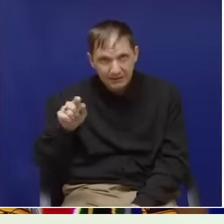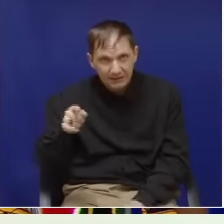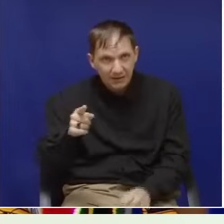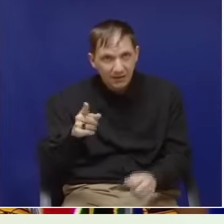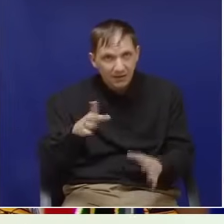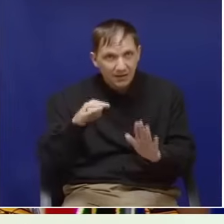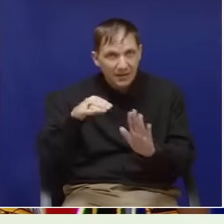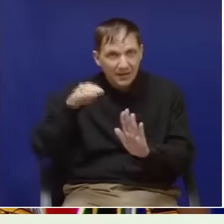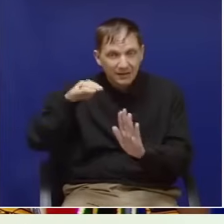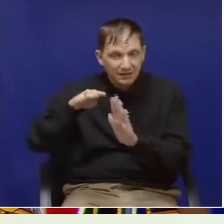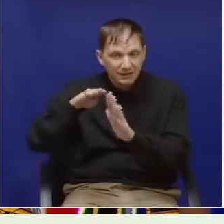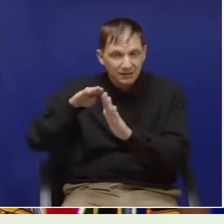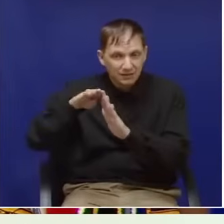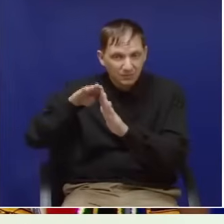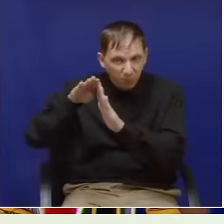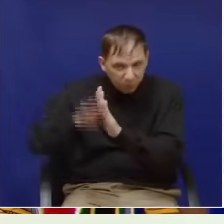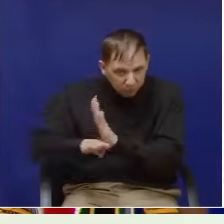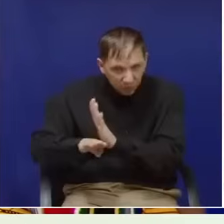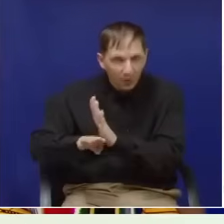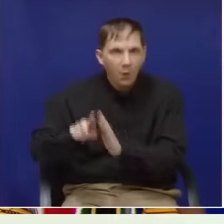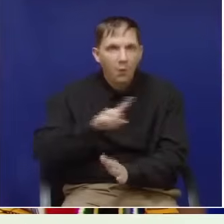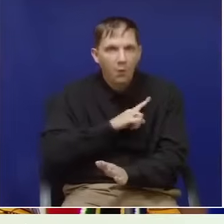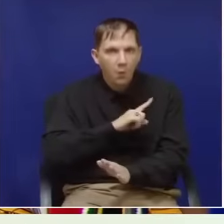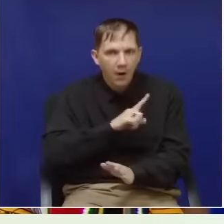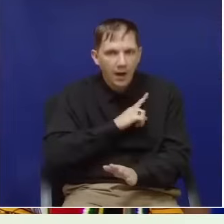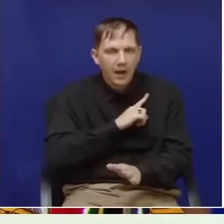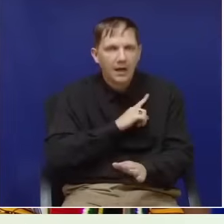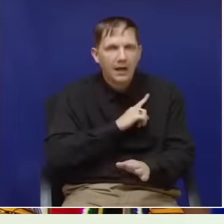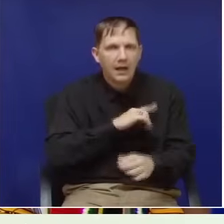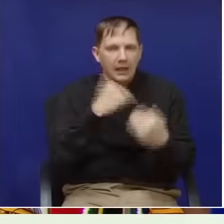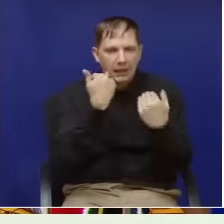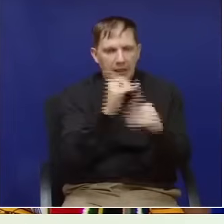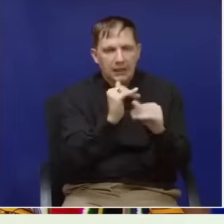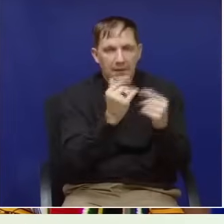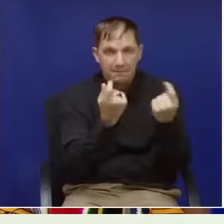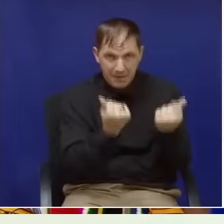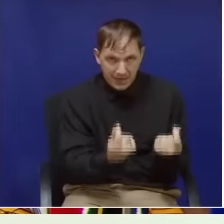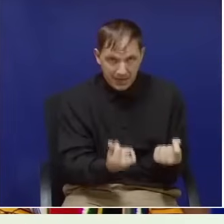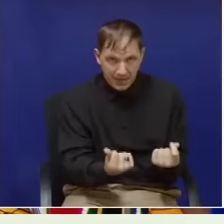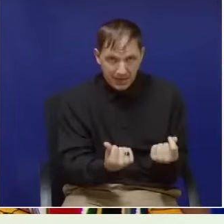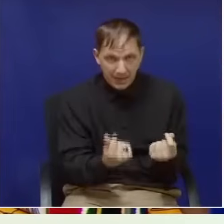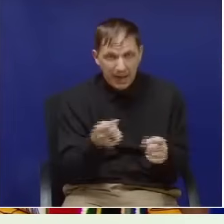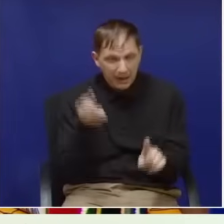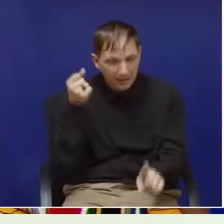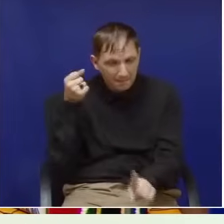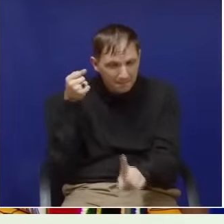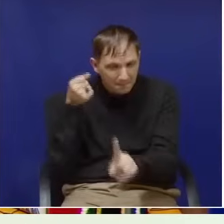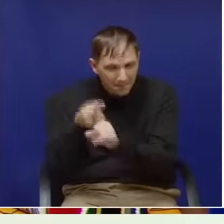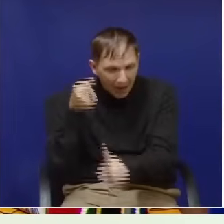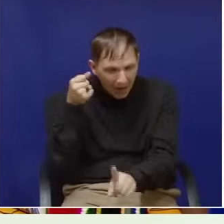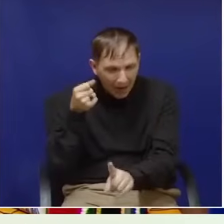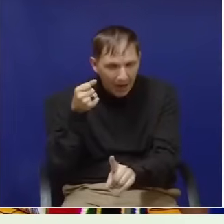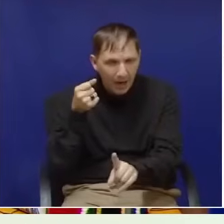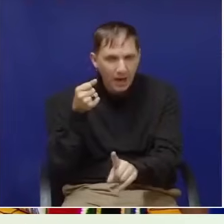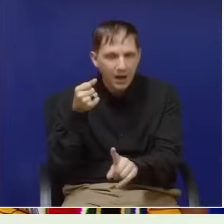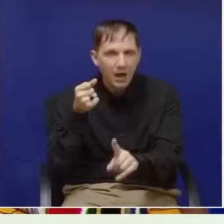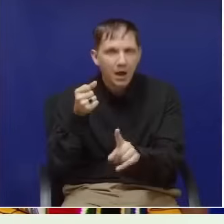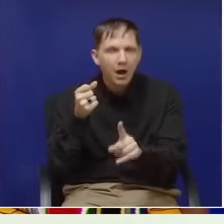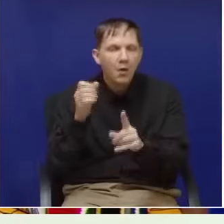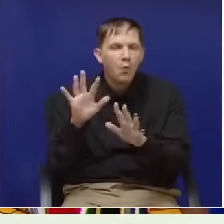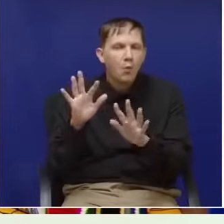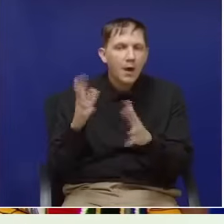equipment during the past 10 financial years, and what impact this has had on response